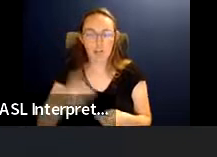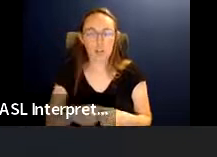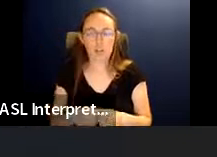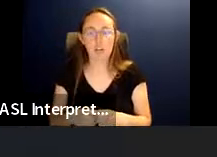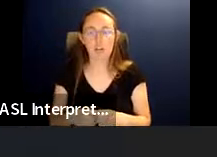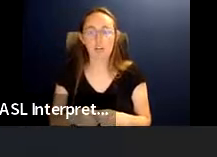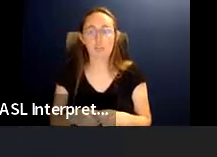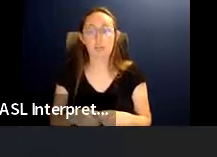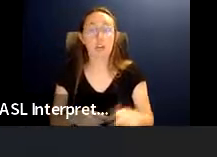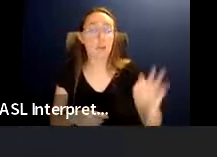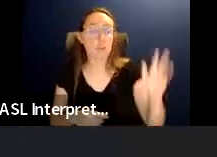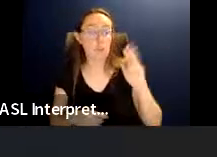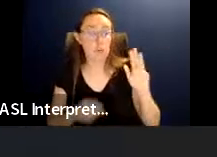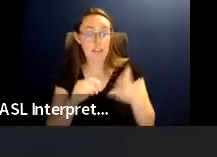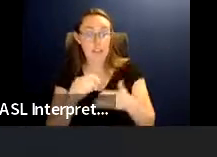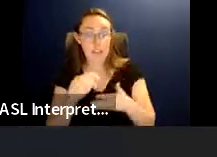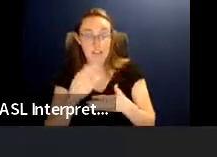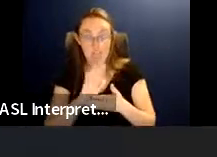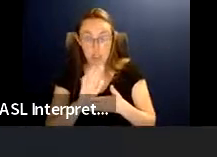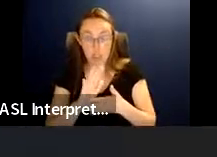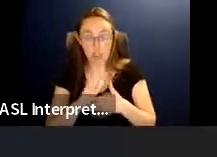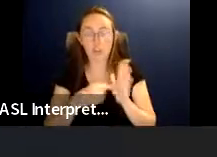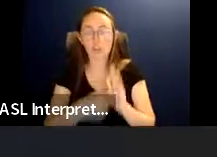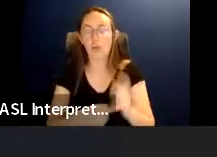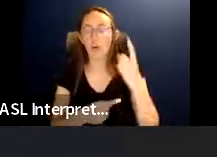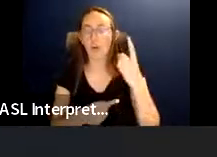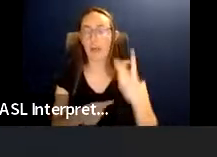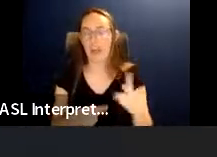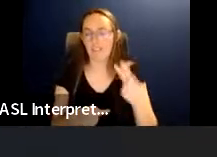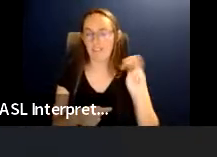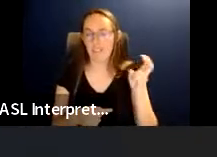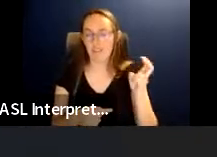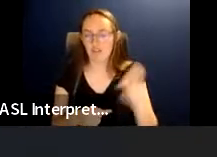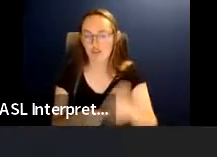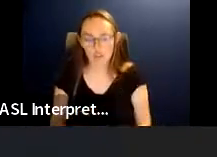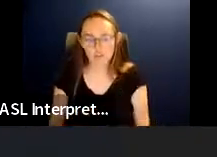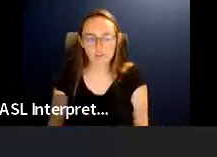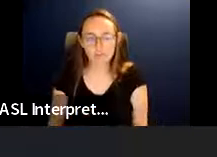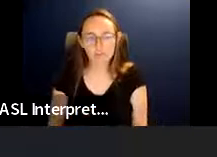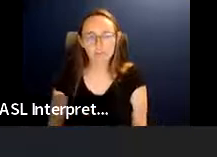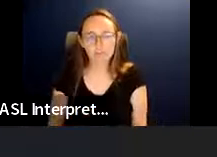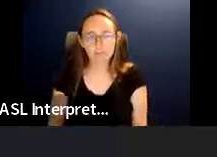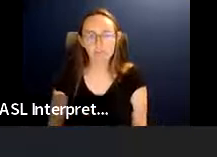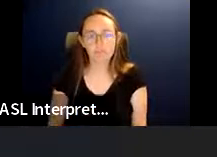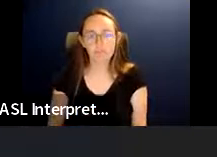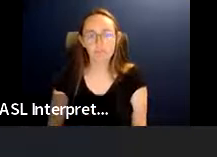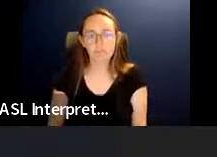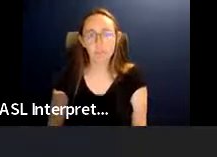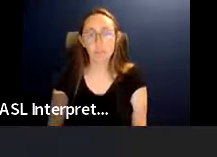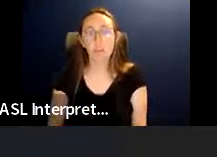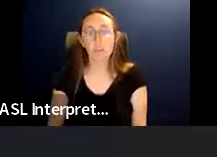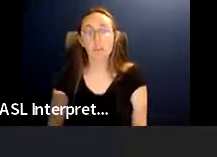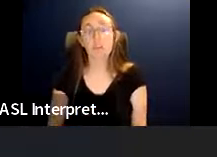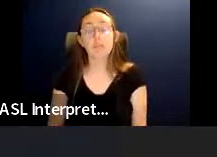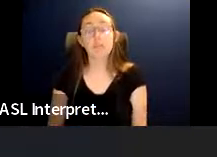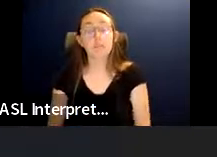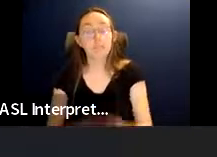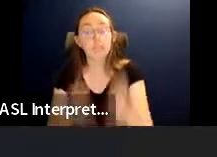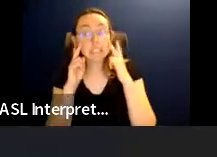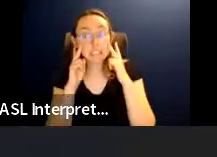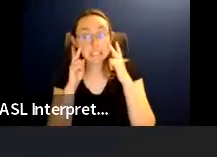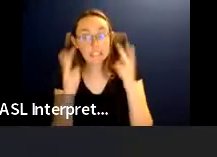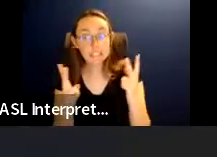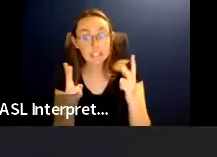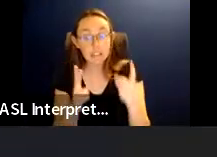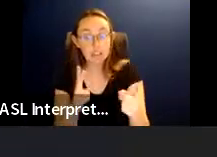versus the prior video showed 1/2 inch lock line. And so what I want you to see here is notice that